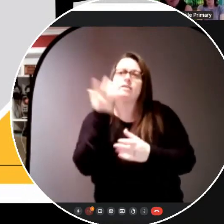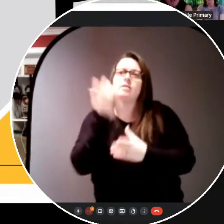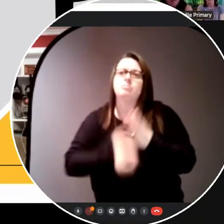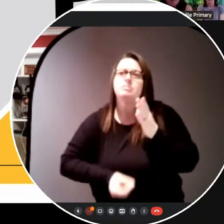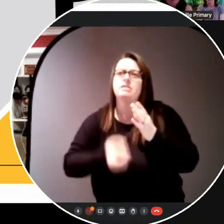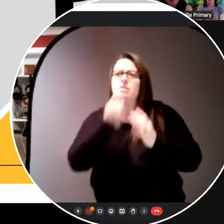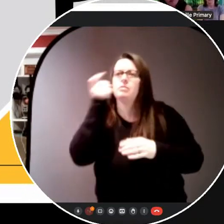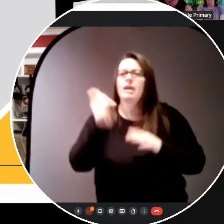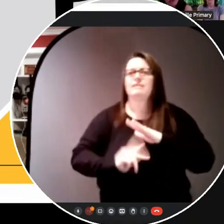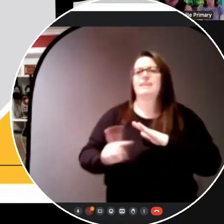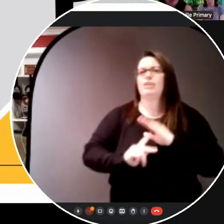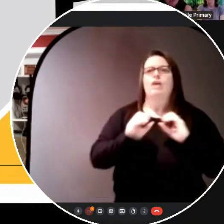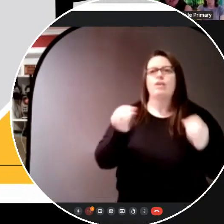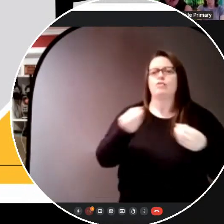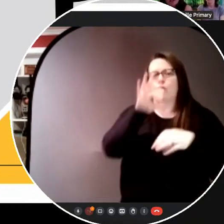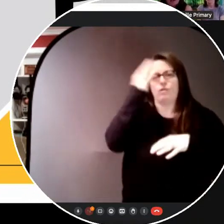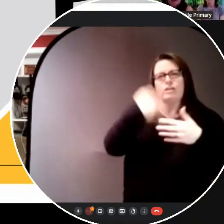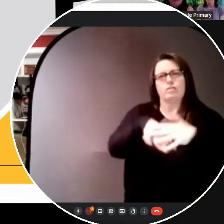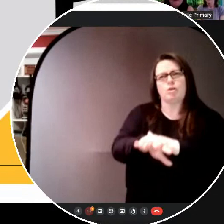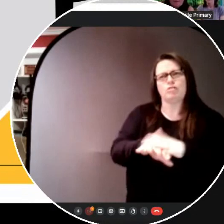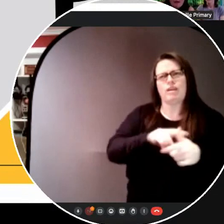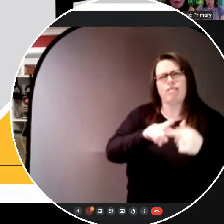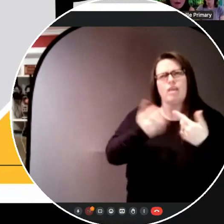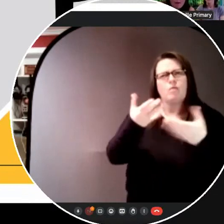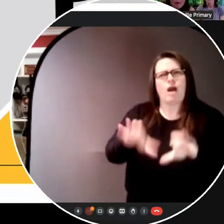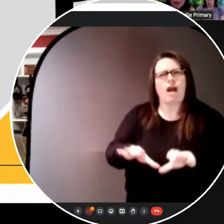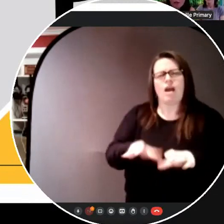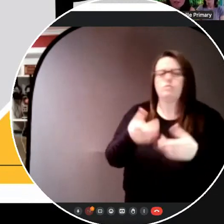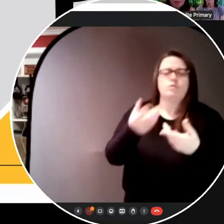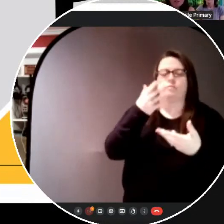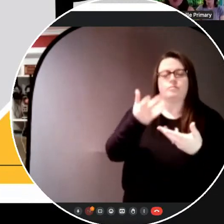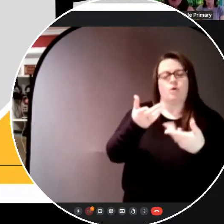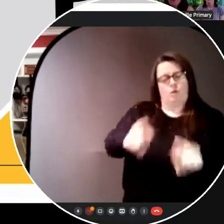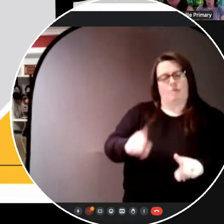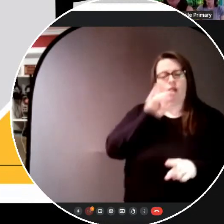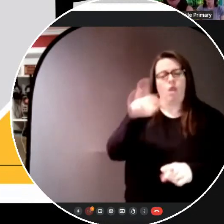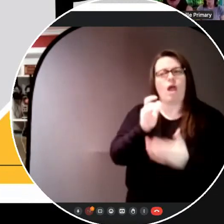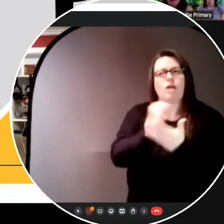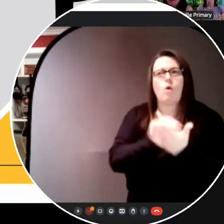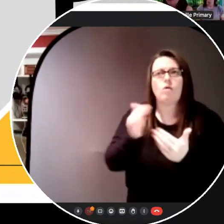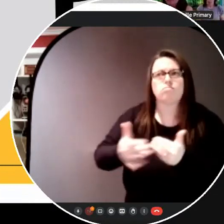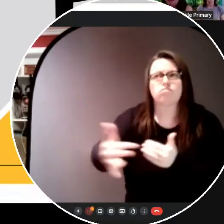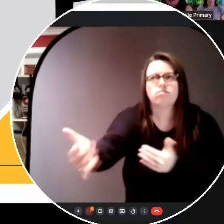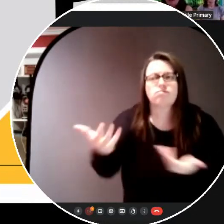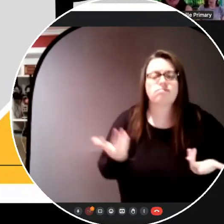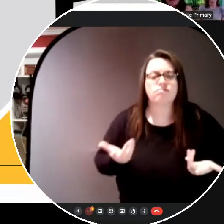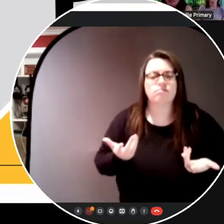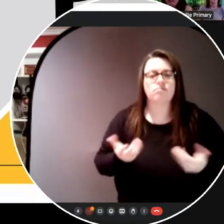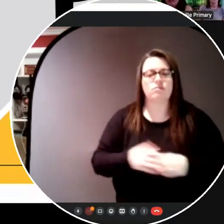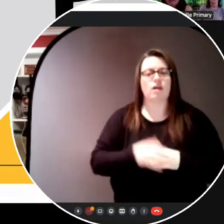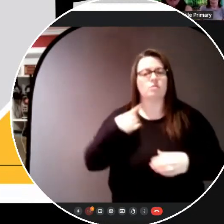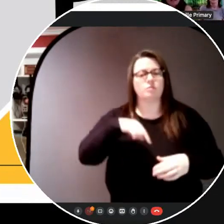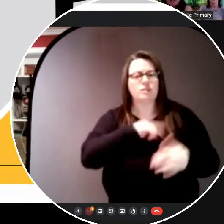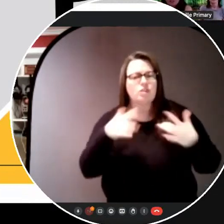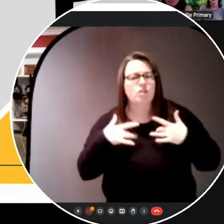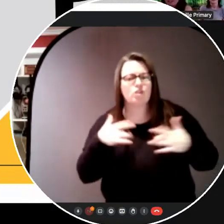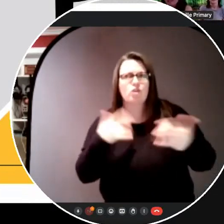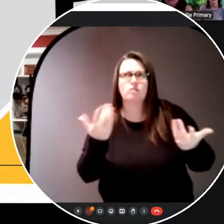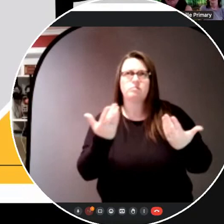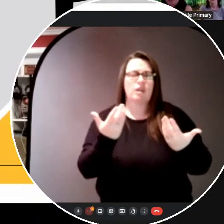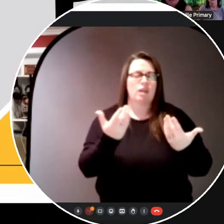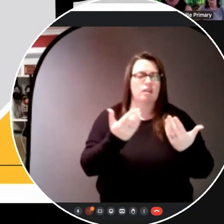cohort? What happens to the course offerings then? We're concerned about grade levels, combined classes,